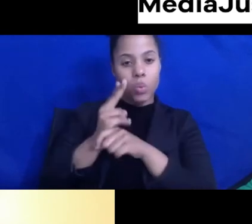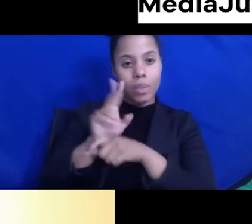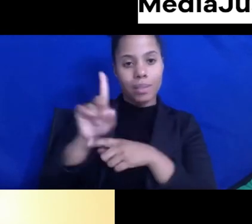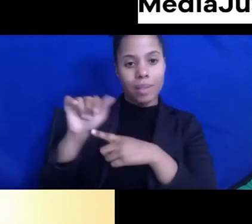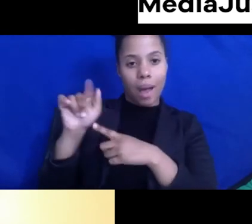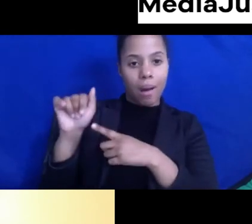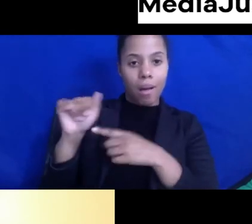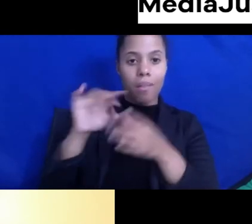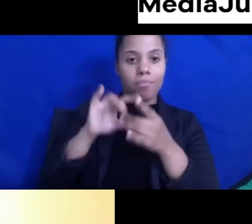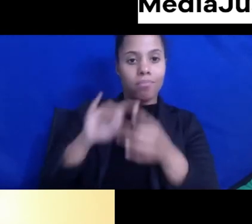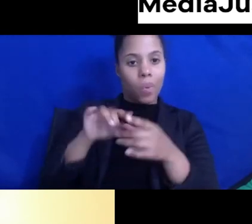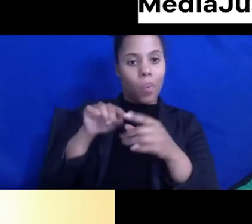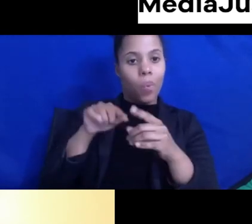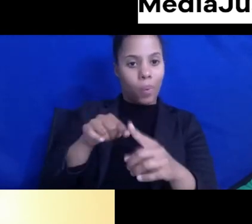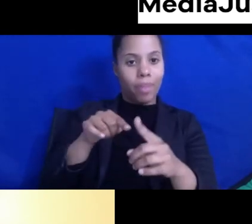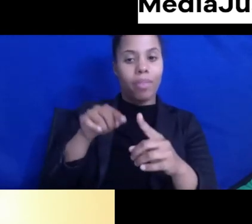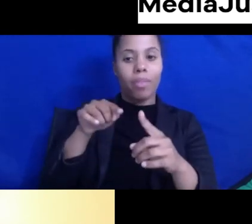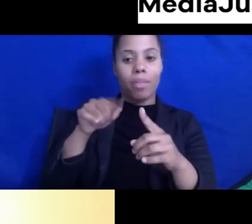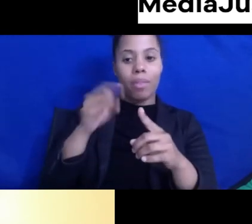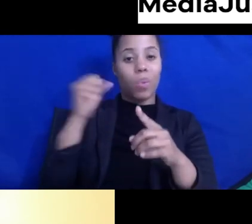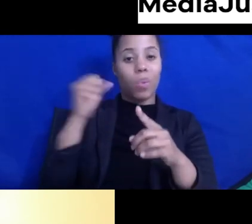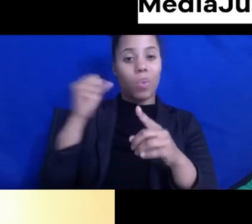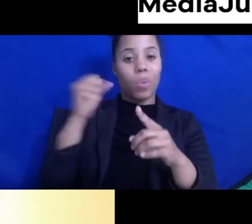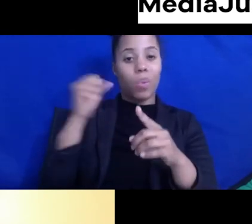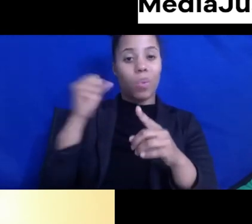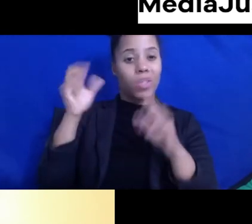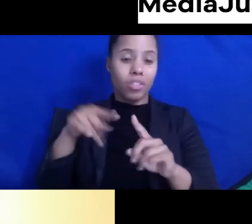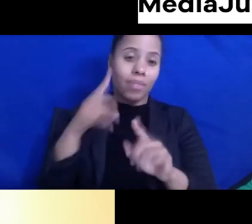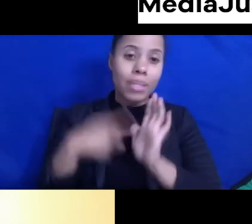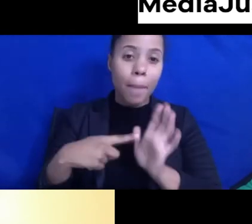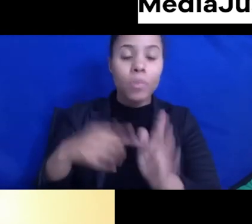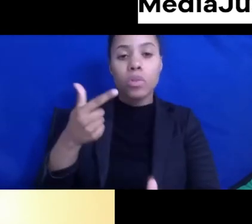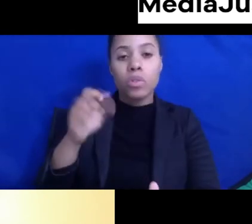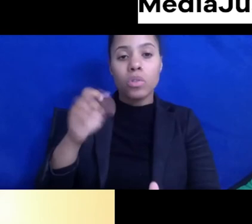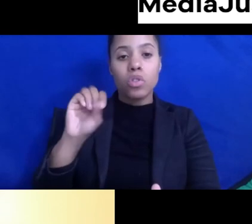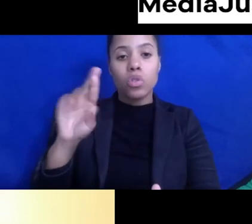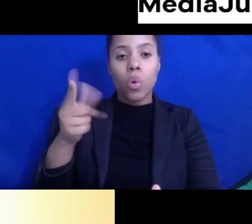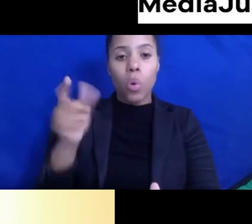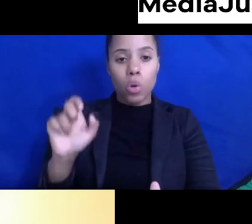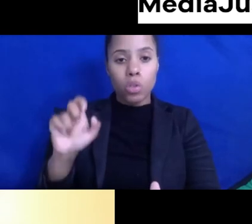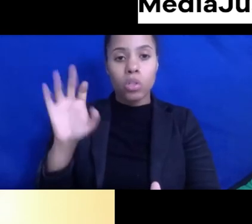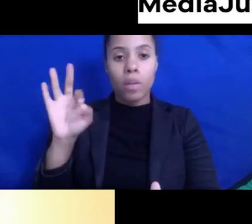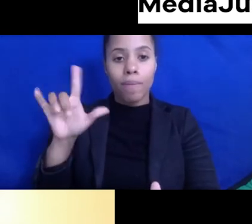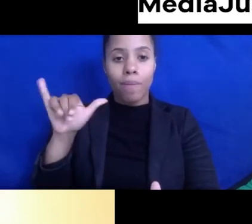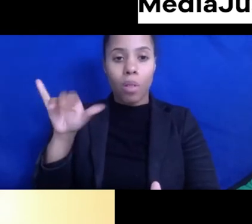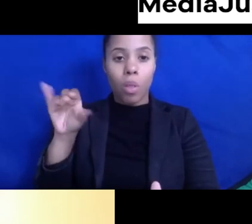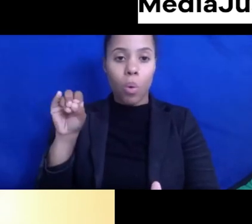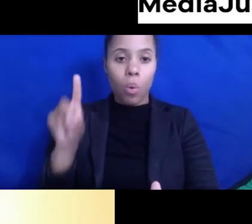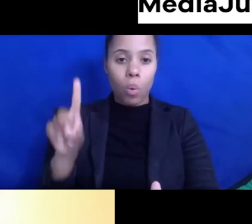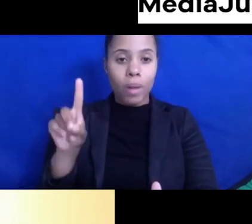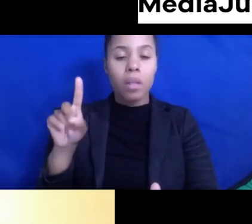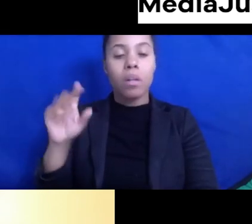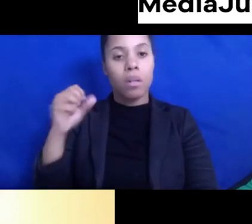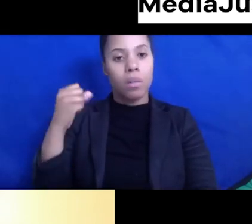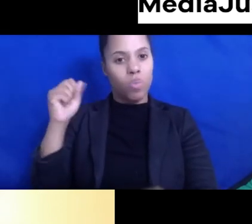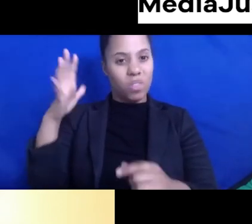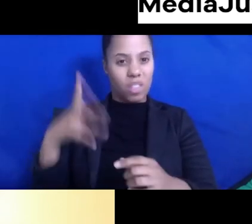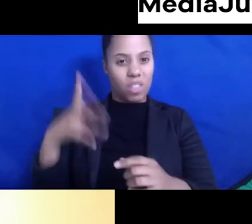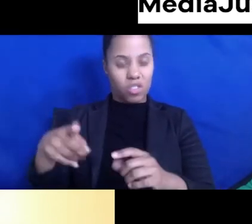Floyd protesters. And so it's just over time, all these agencies have just grown more